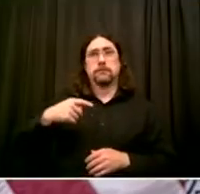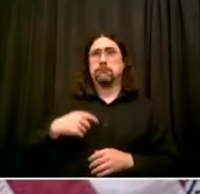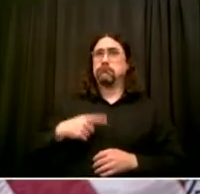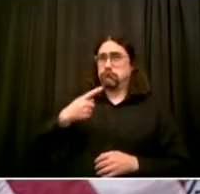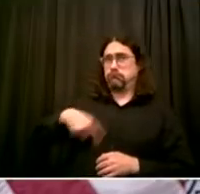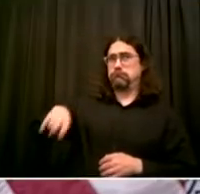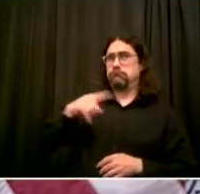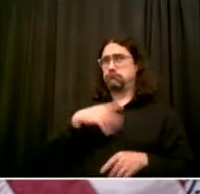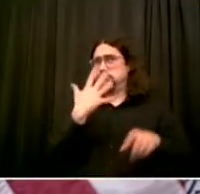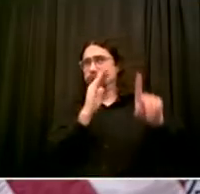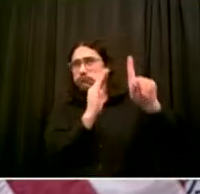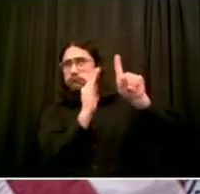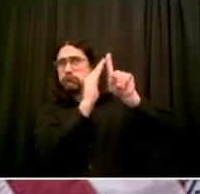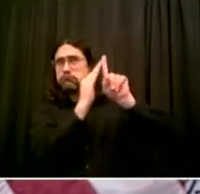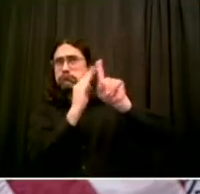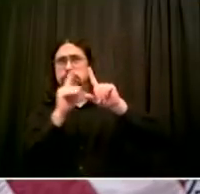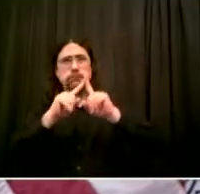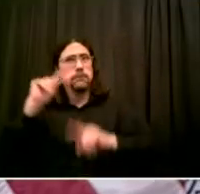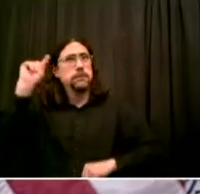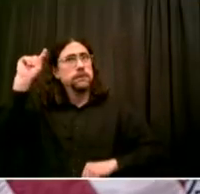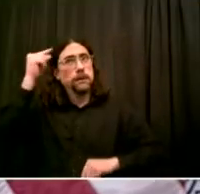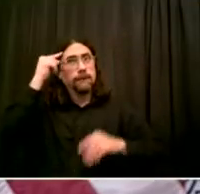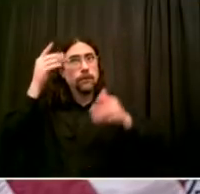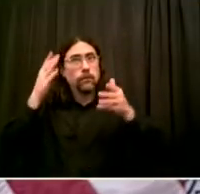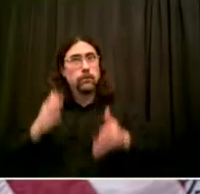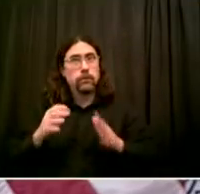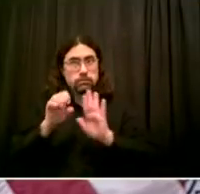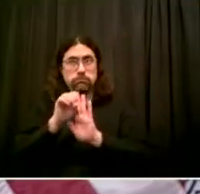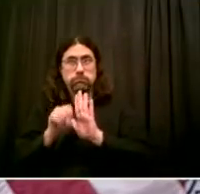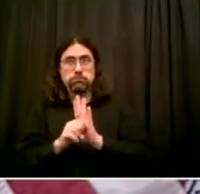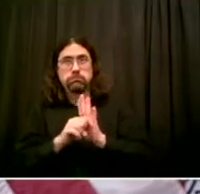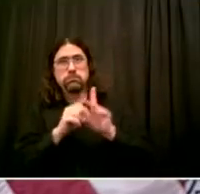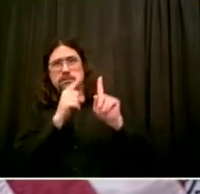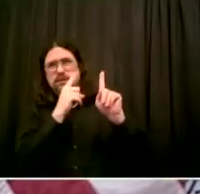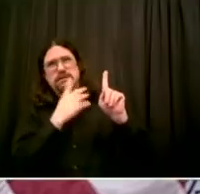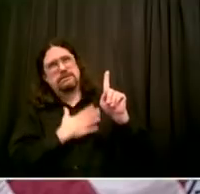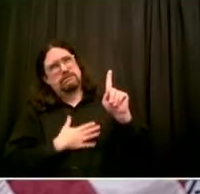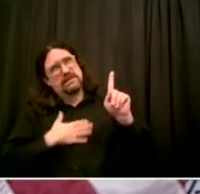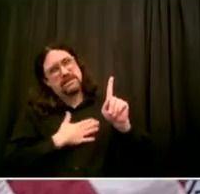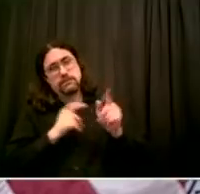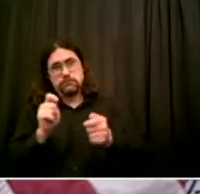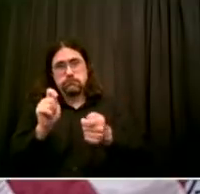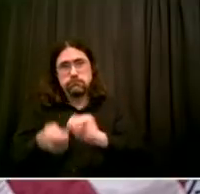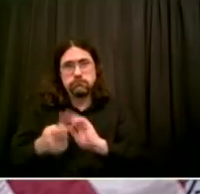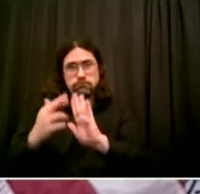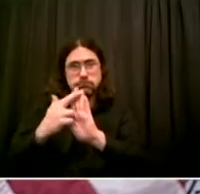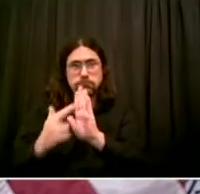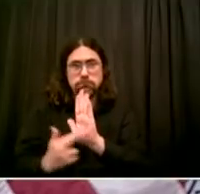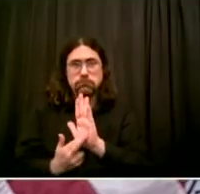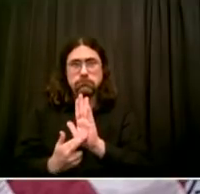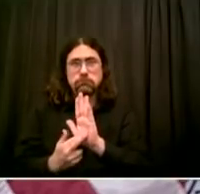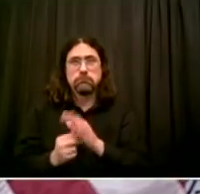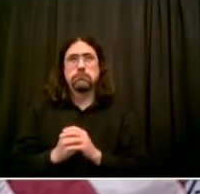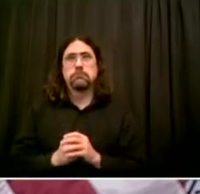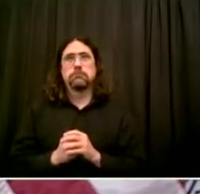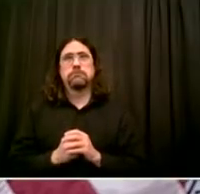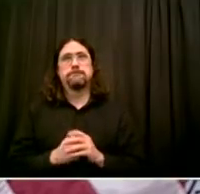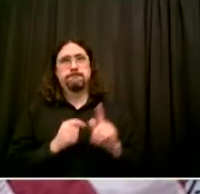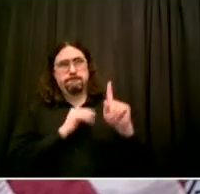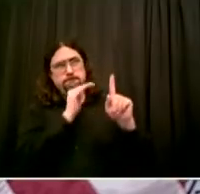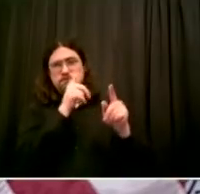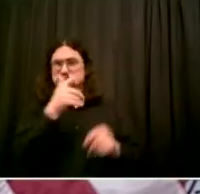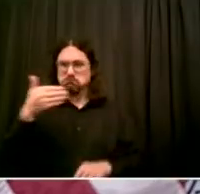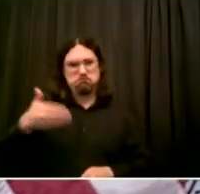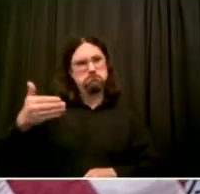success. You know, many times sitting right here, I pushed for the state to allow tenants to use their security deposits to pay the